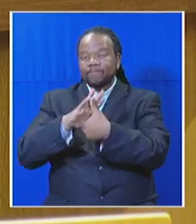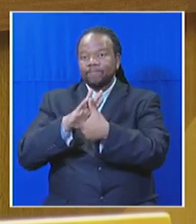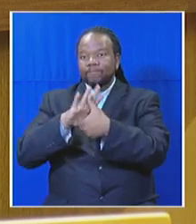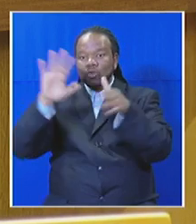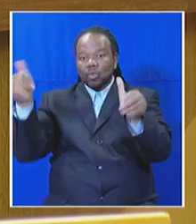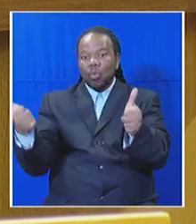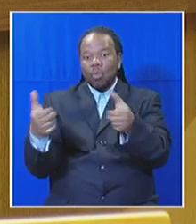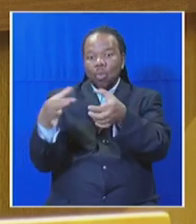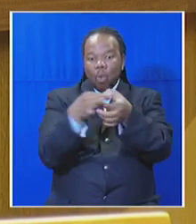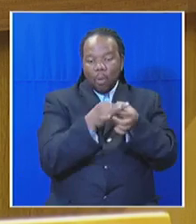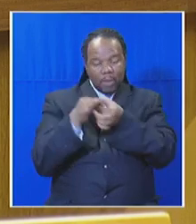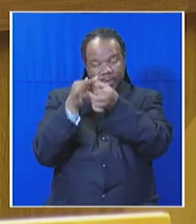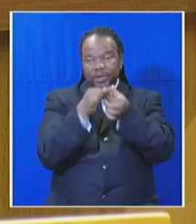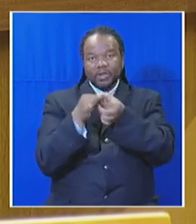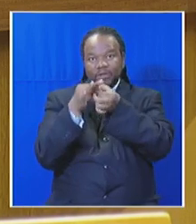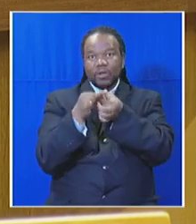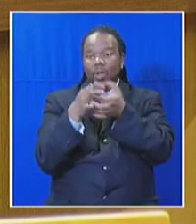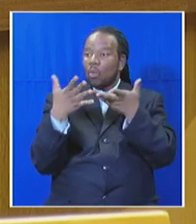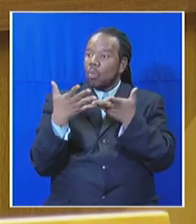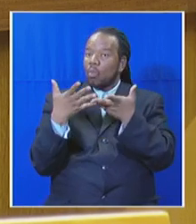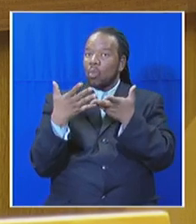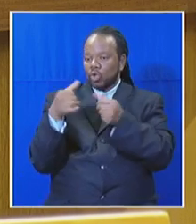cooperation in the social and